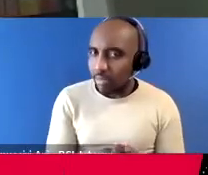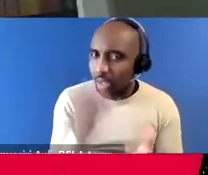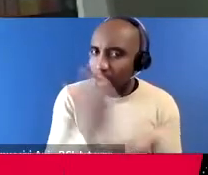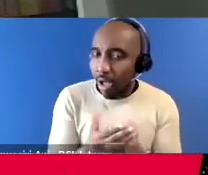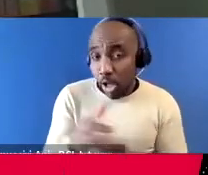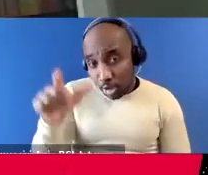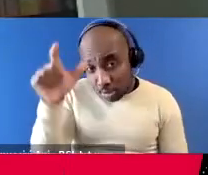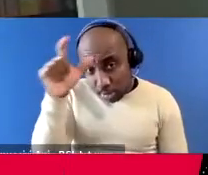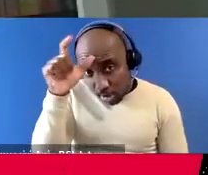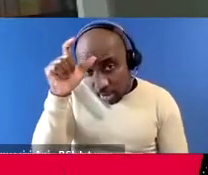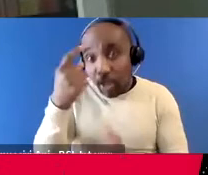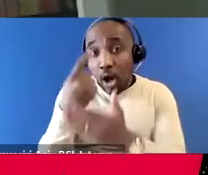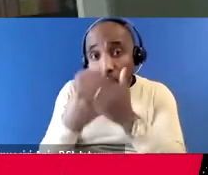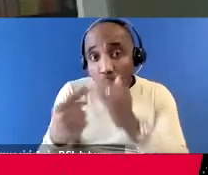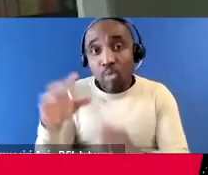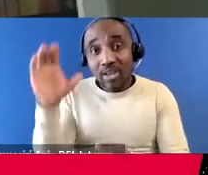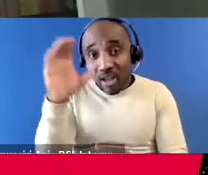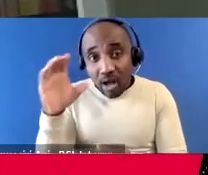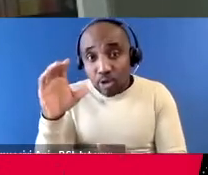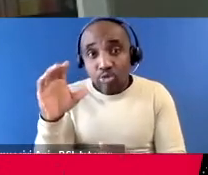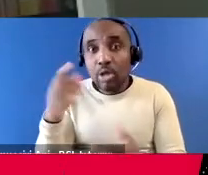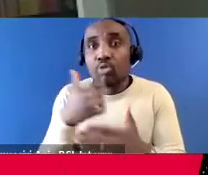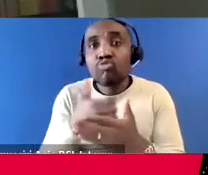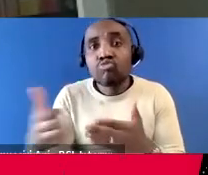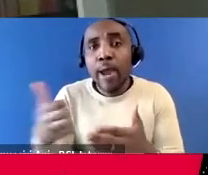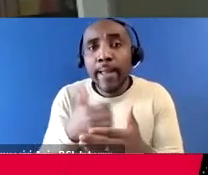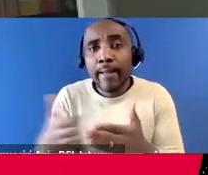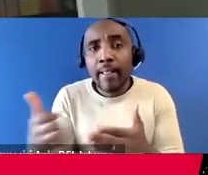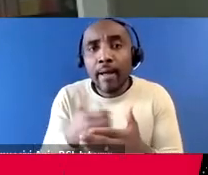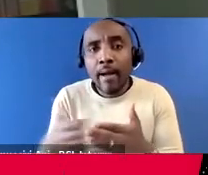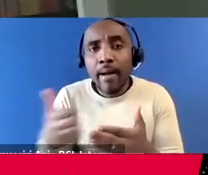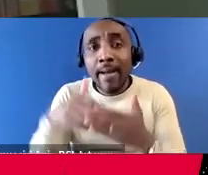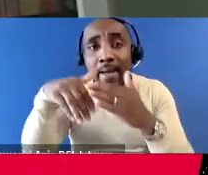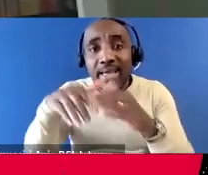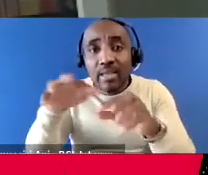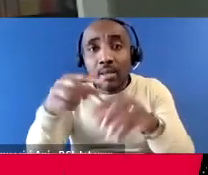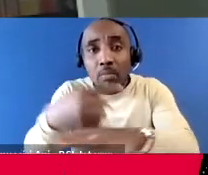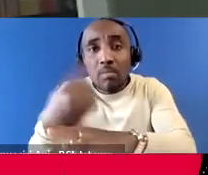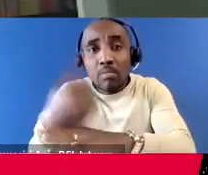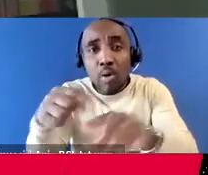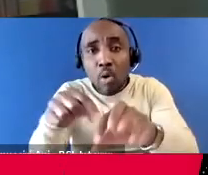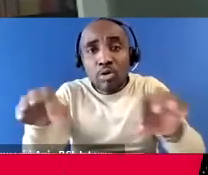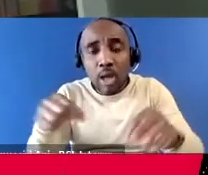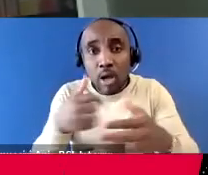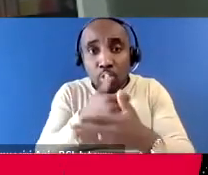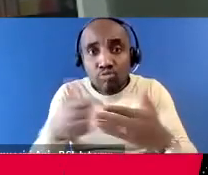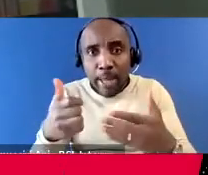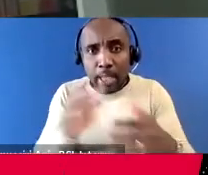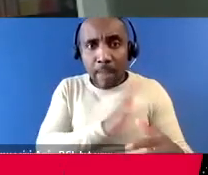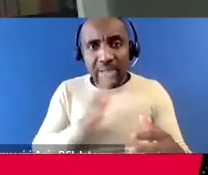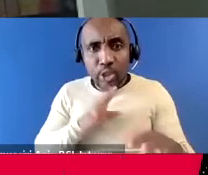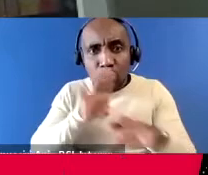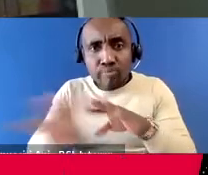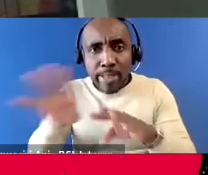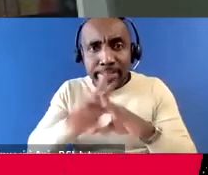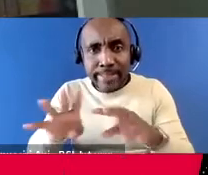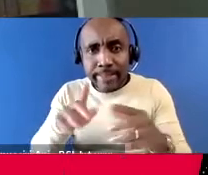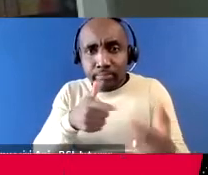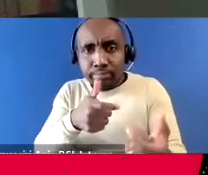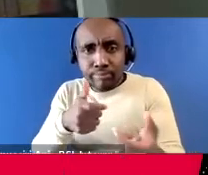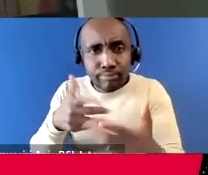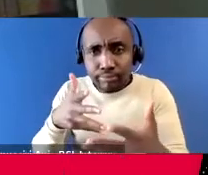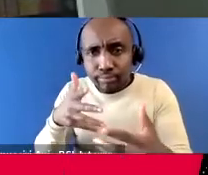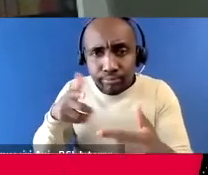only country to regularly undertake military operations within its own borders. And to date, this has been unchallenged by the